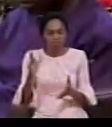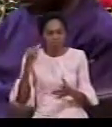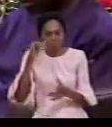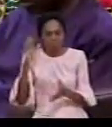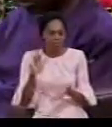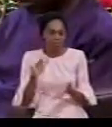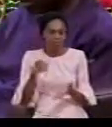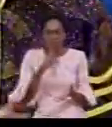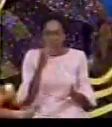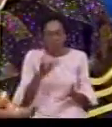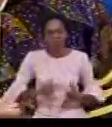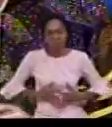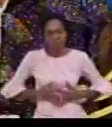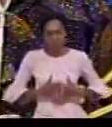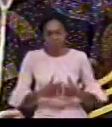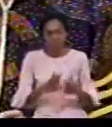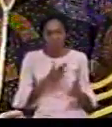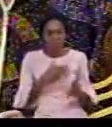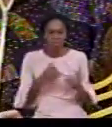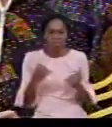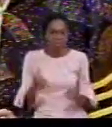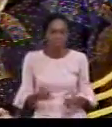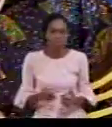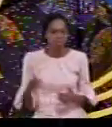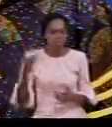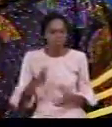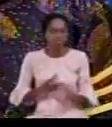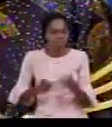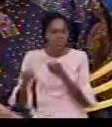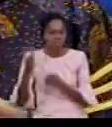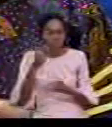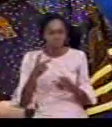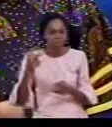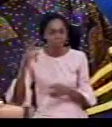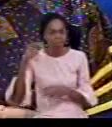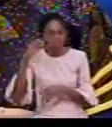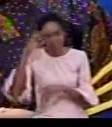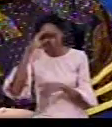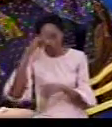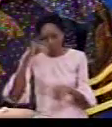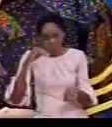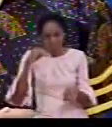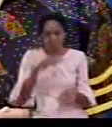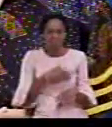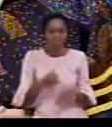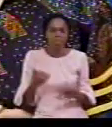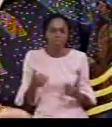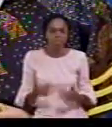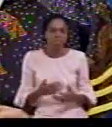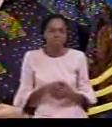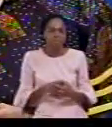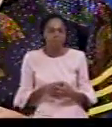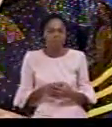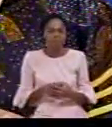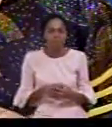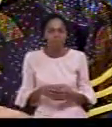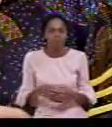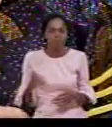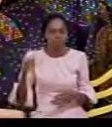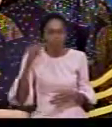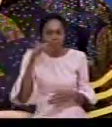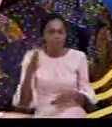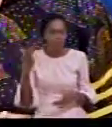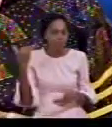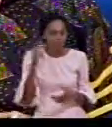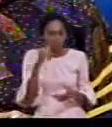Lord. So God, we thank God that God visited us, and my wife was so okay until the time of delivery. When my wife started